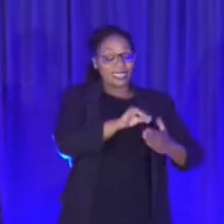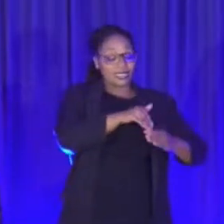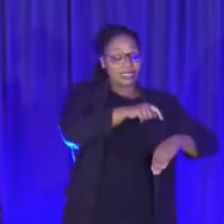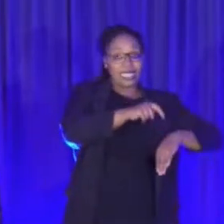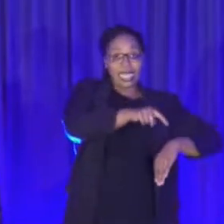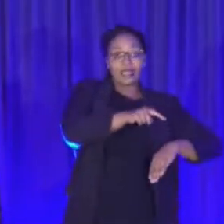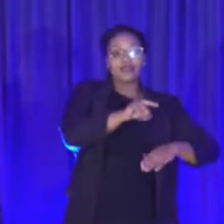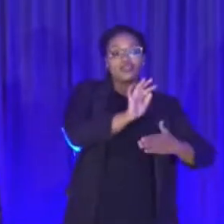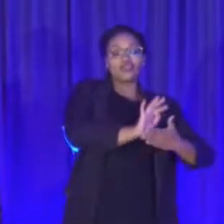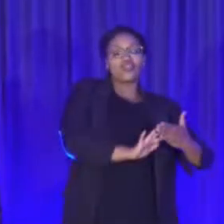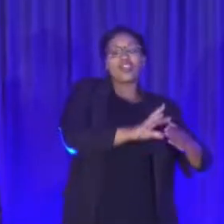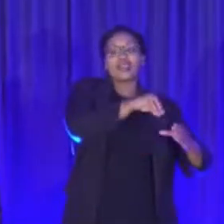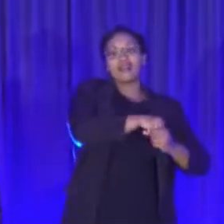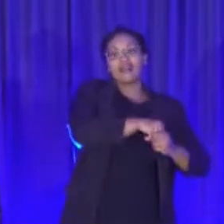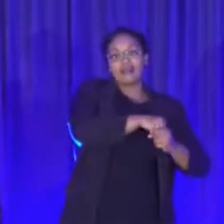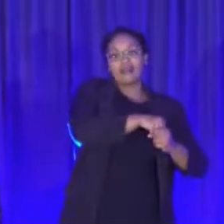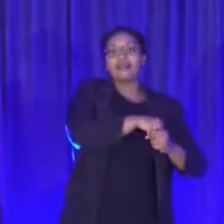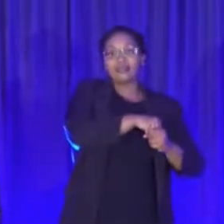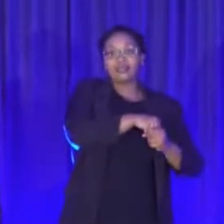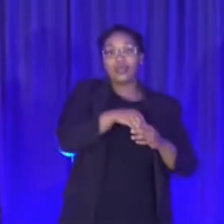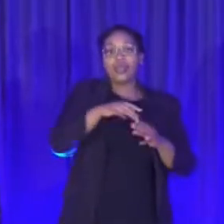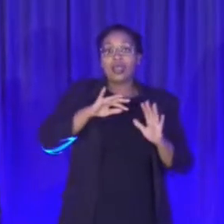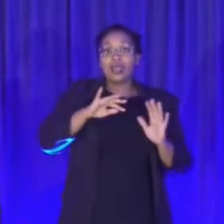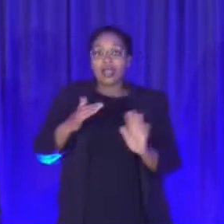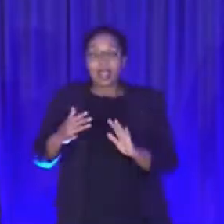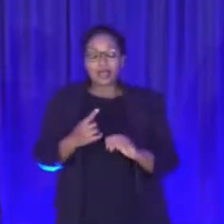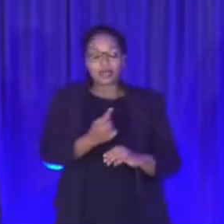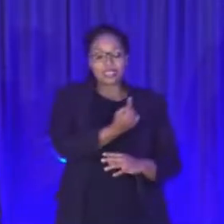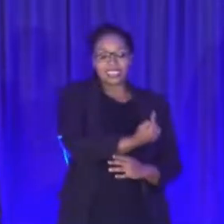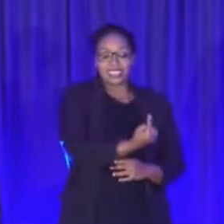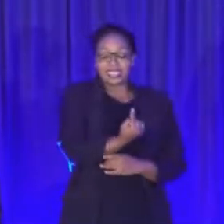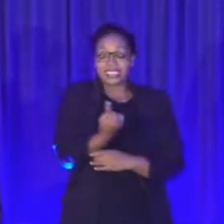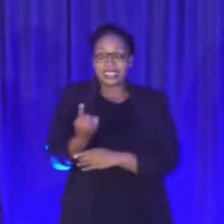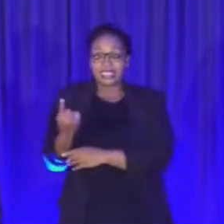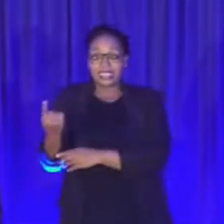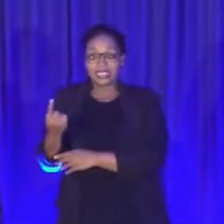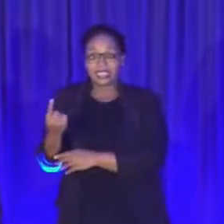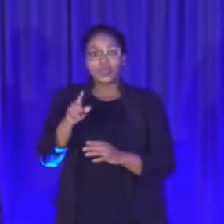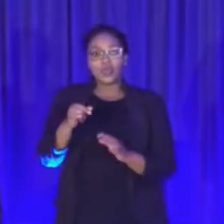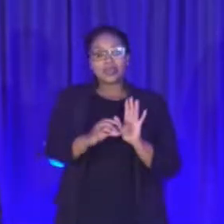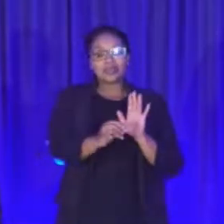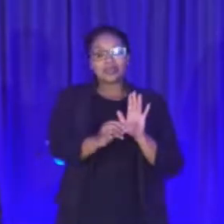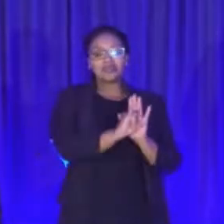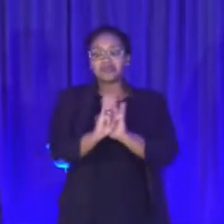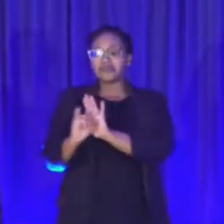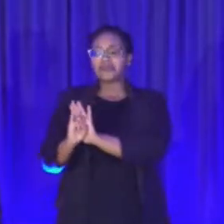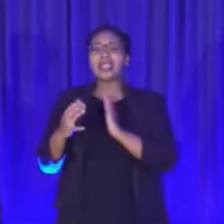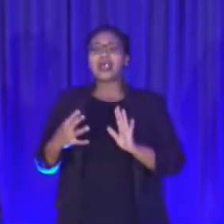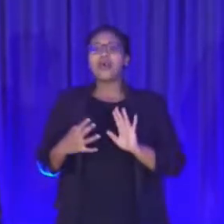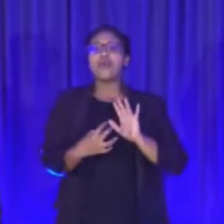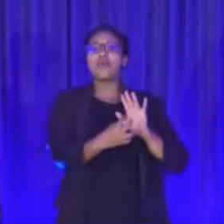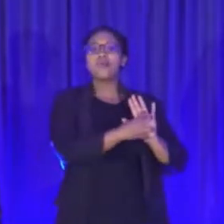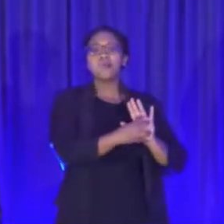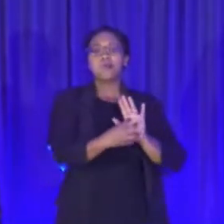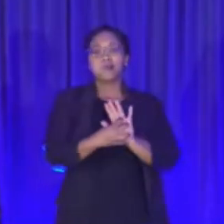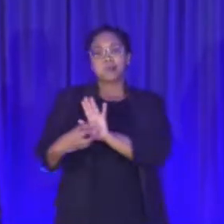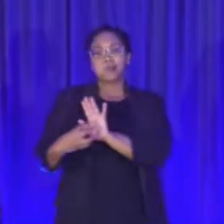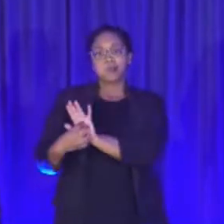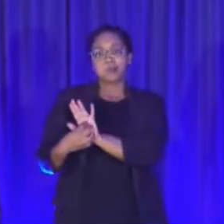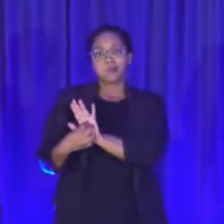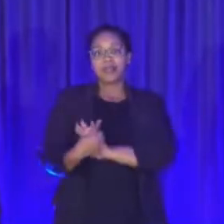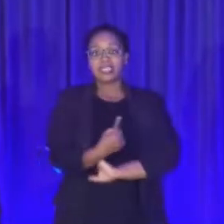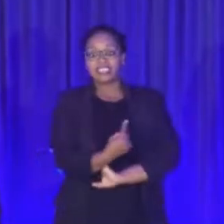And the way we've been able to identify each of our elections is through our logos, through their logos. So we're